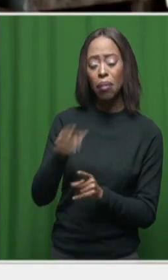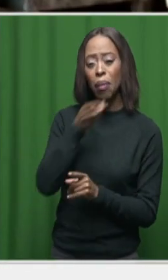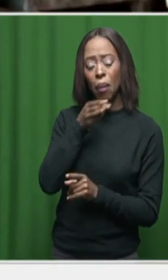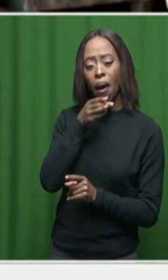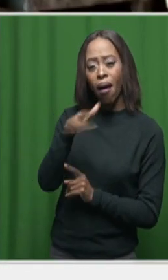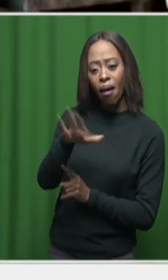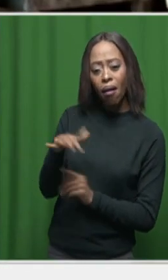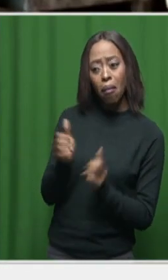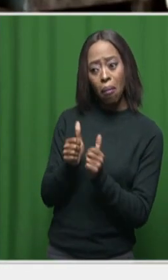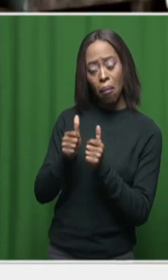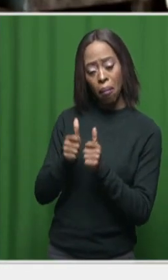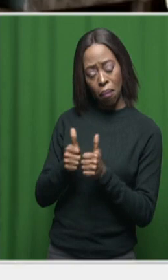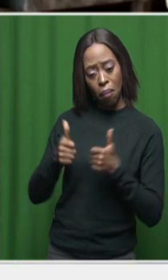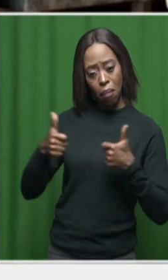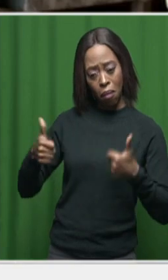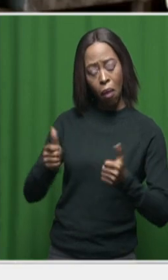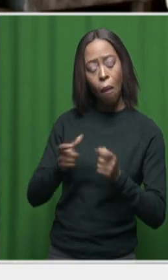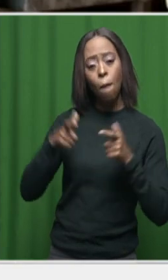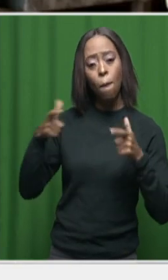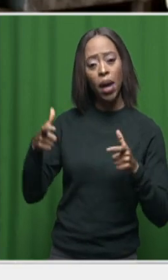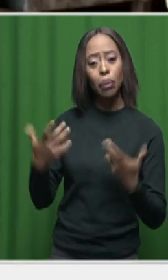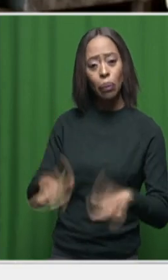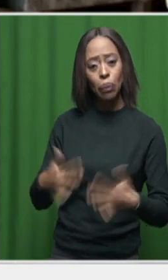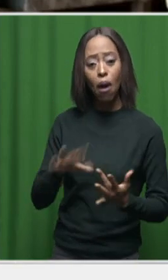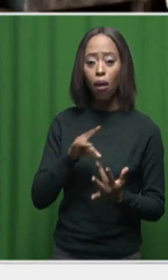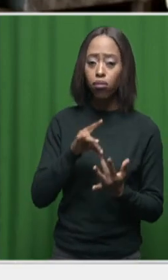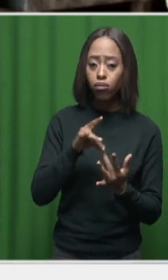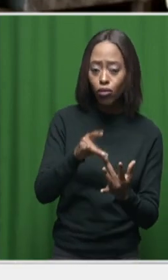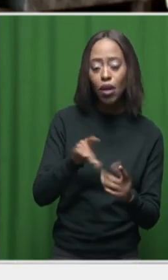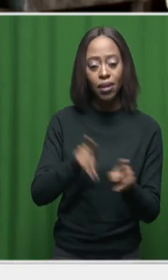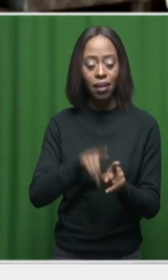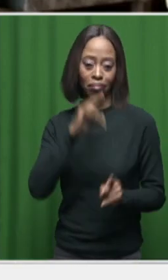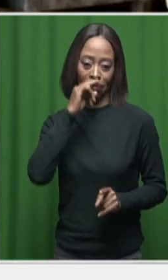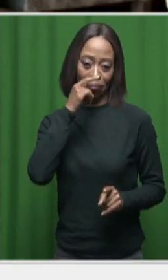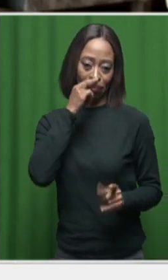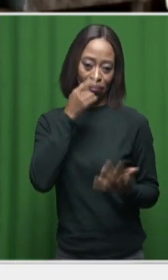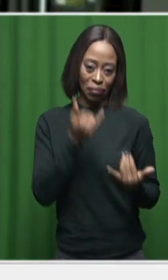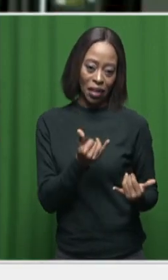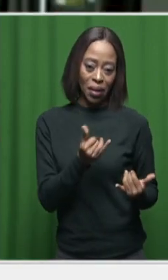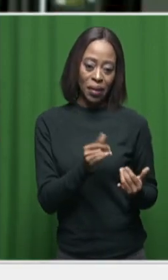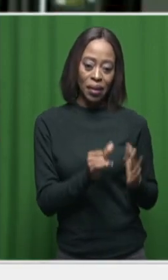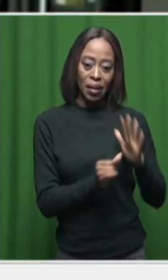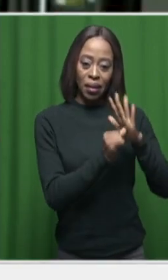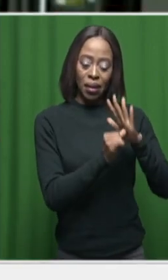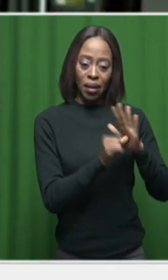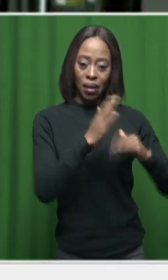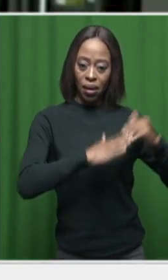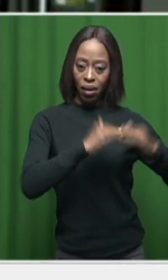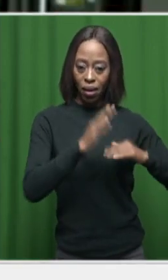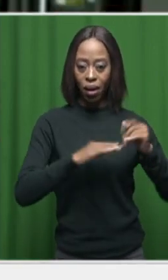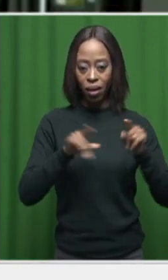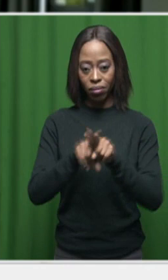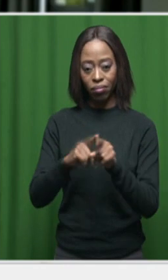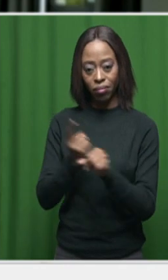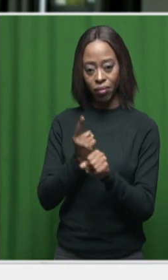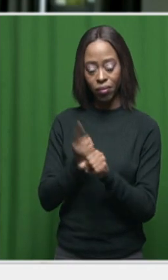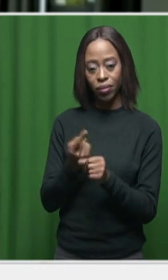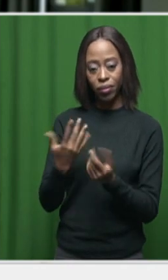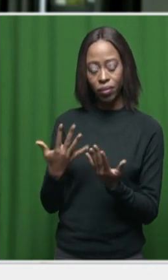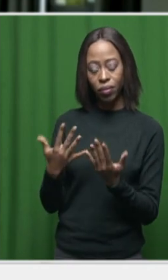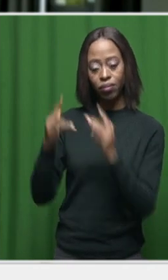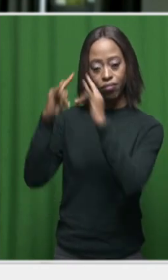area. So I think it's very unique, it's very modern in the main building area, and then you've still got your safari